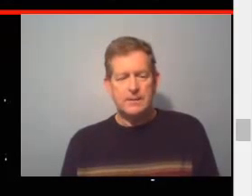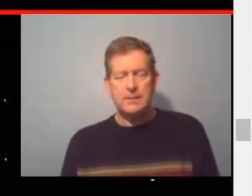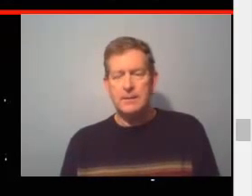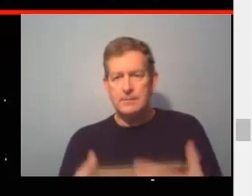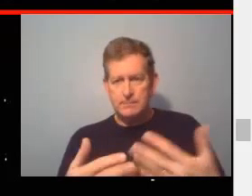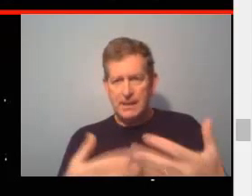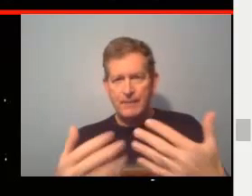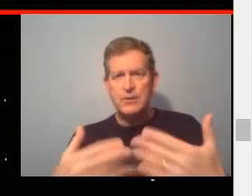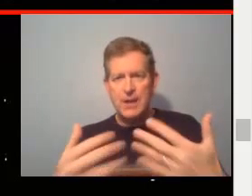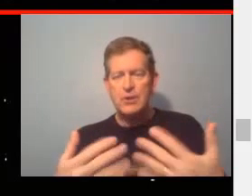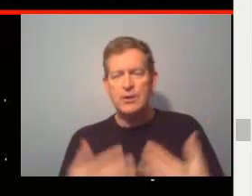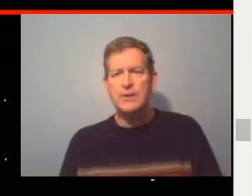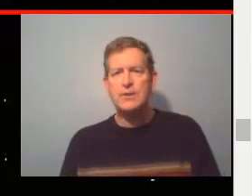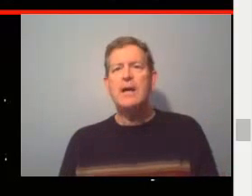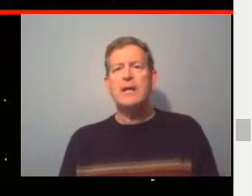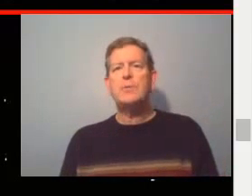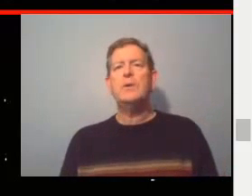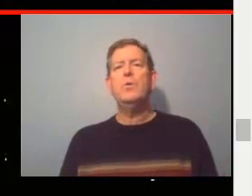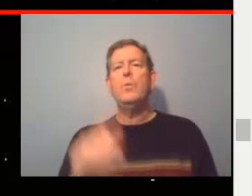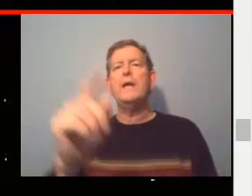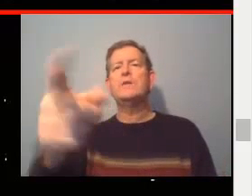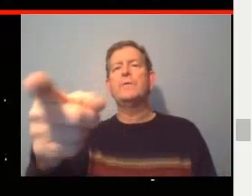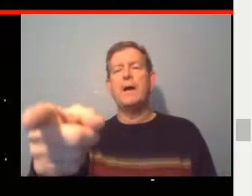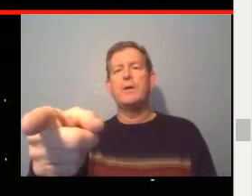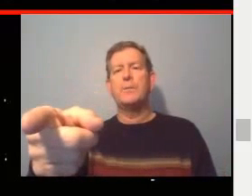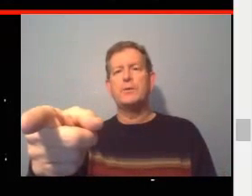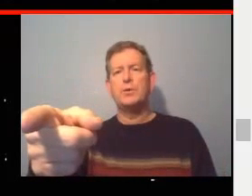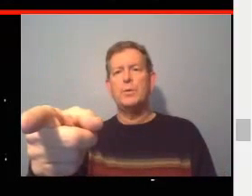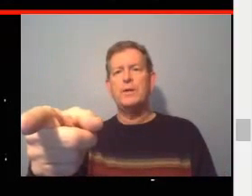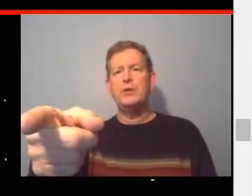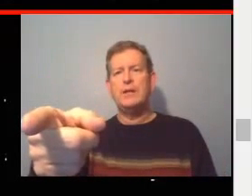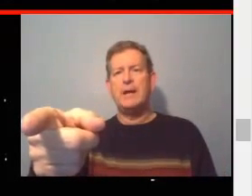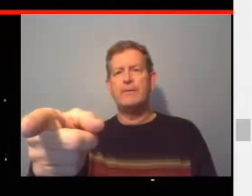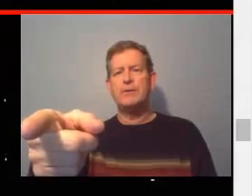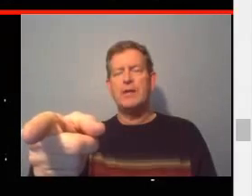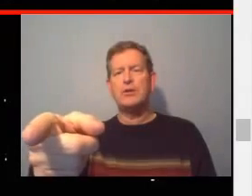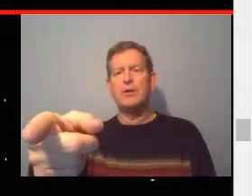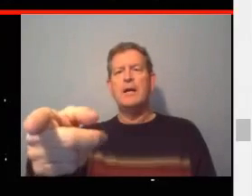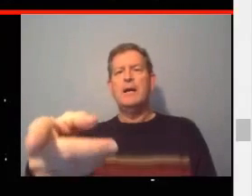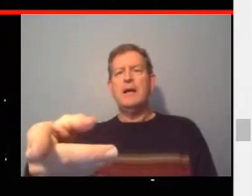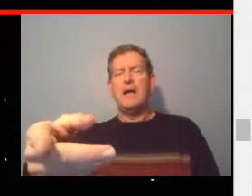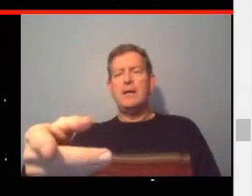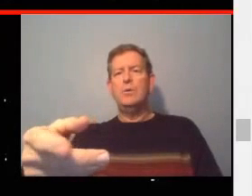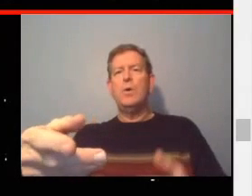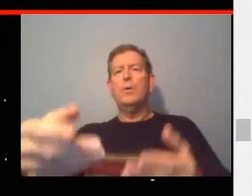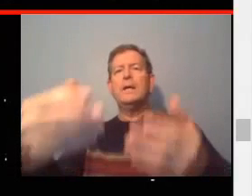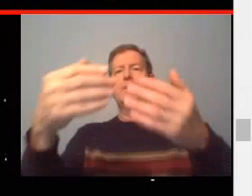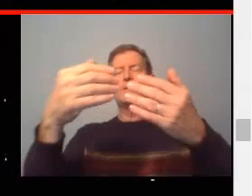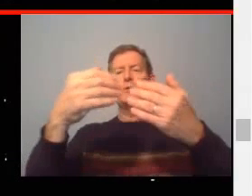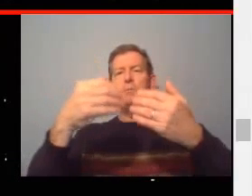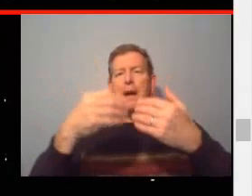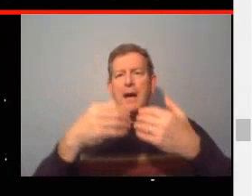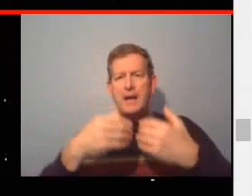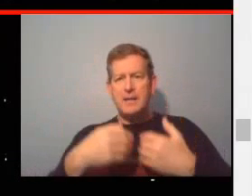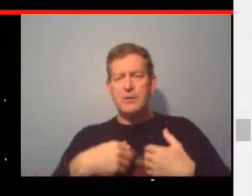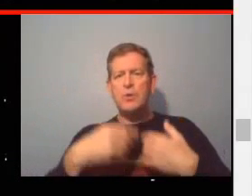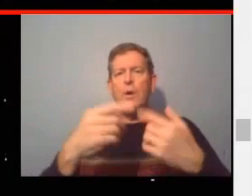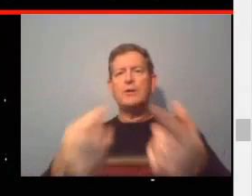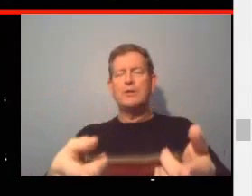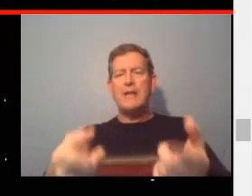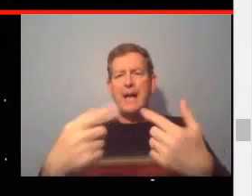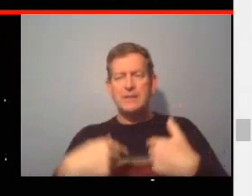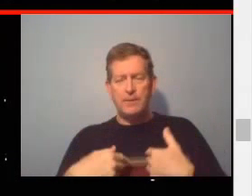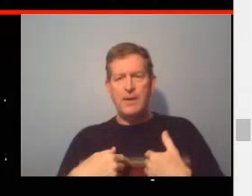passive conversationalist is one who waits for the other person to initiate conversation and who only can respond